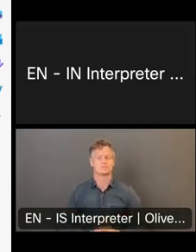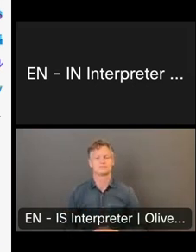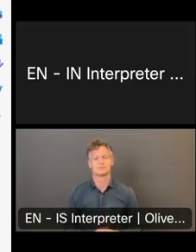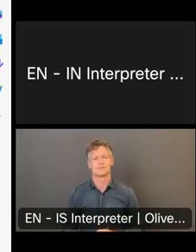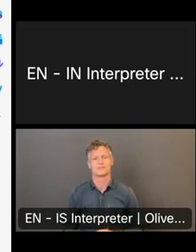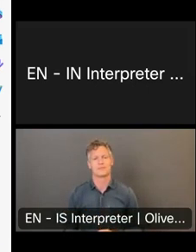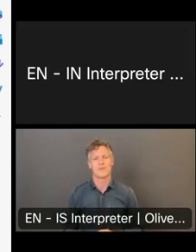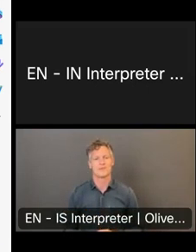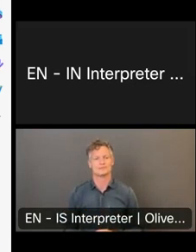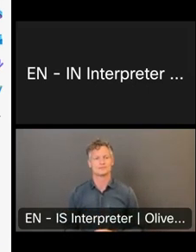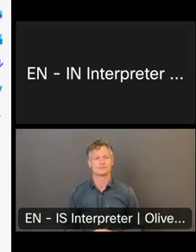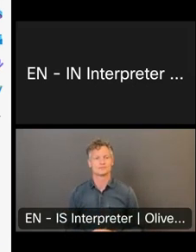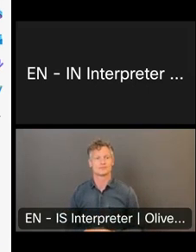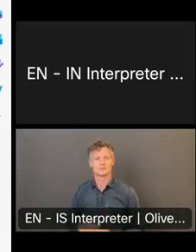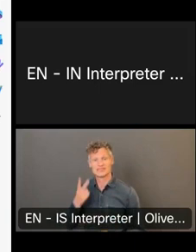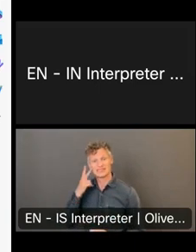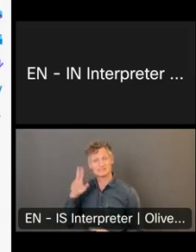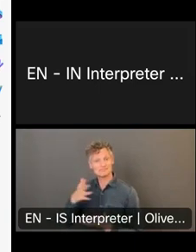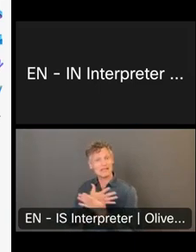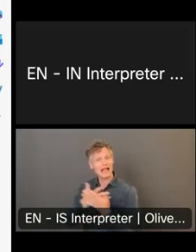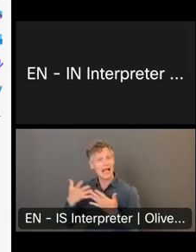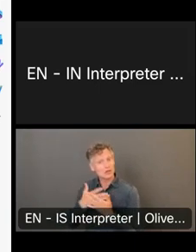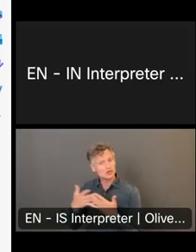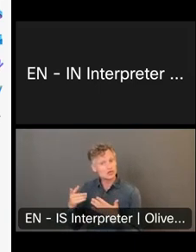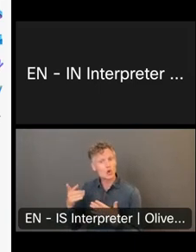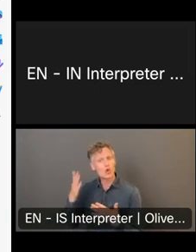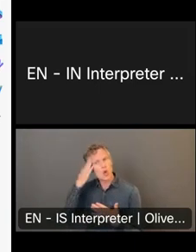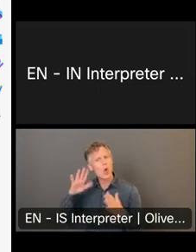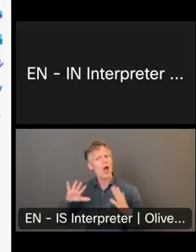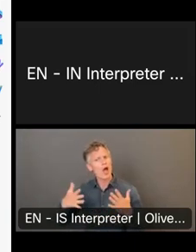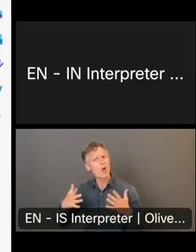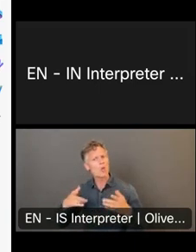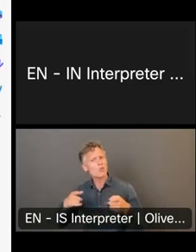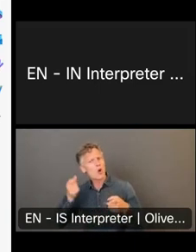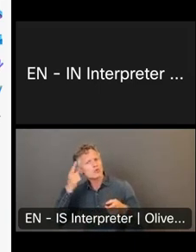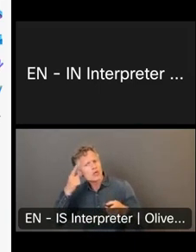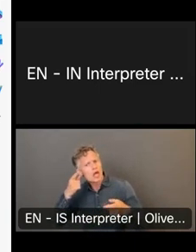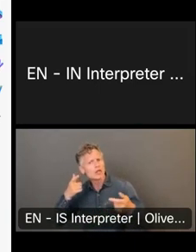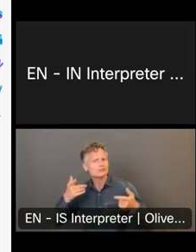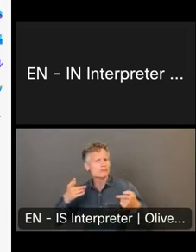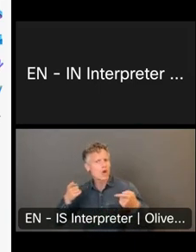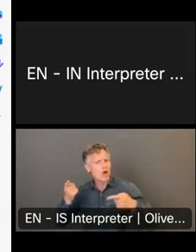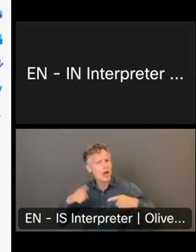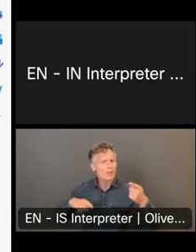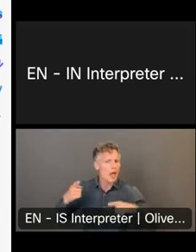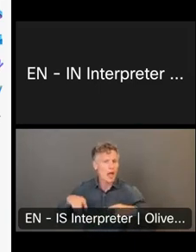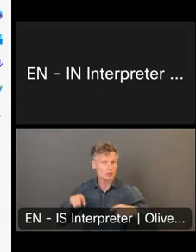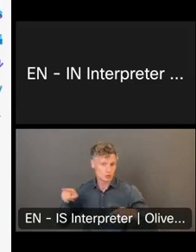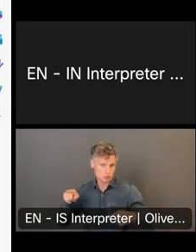So here is Curtius. Language knows how to make compromises, in particular, you can read it in German if you